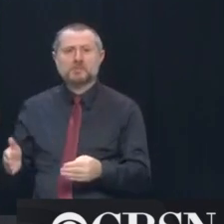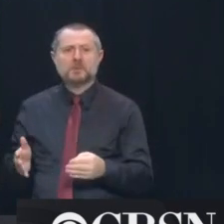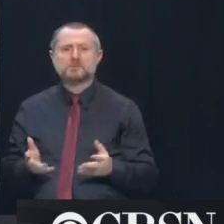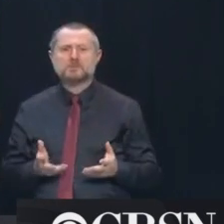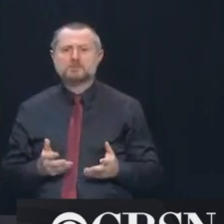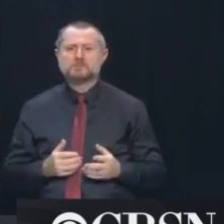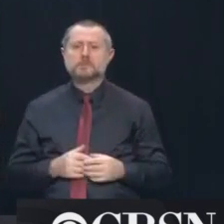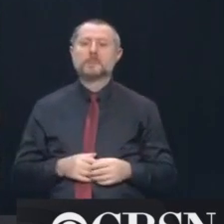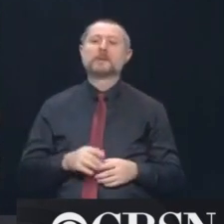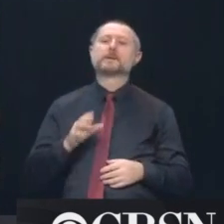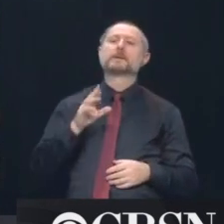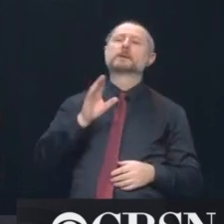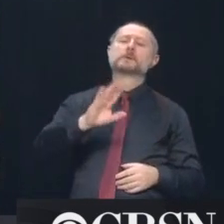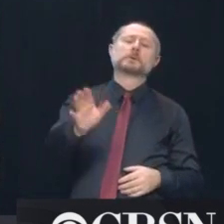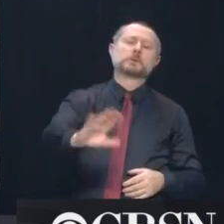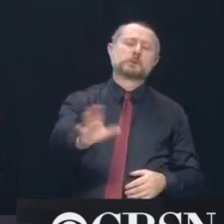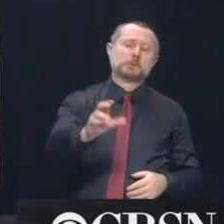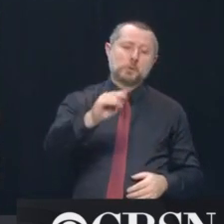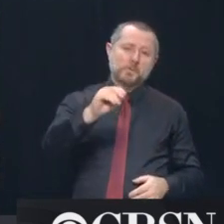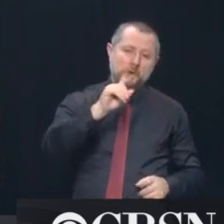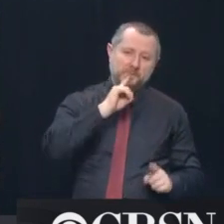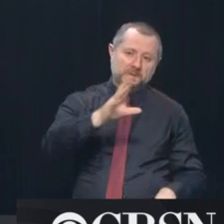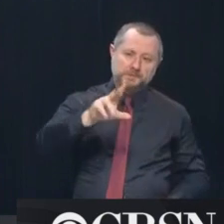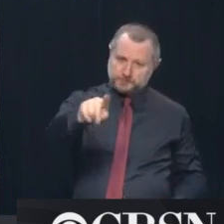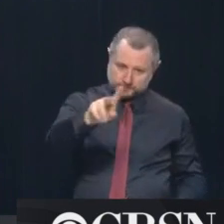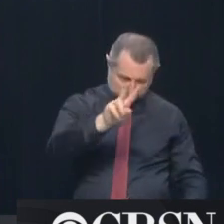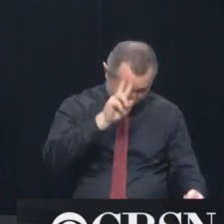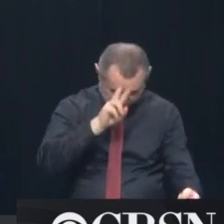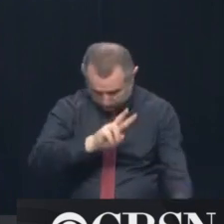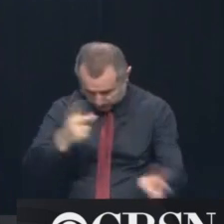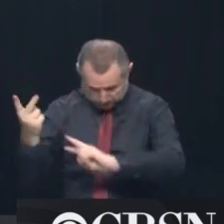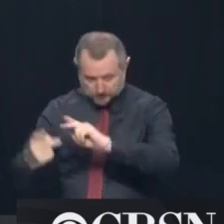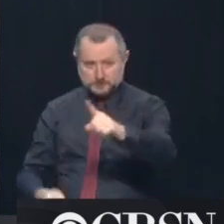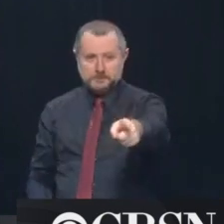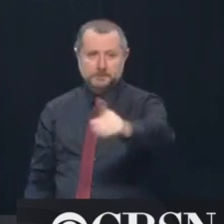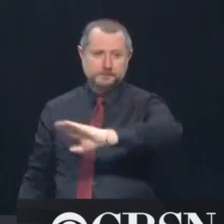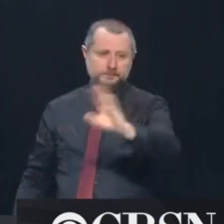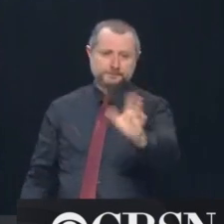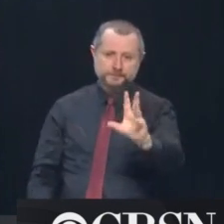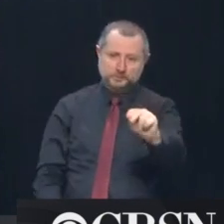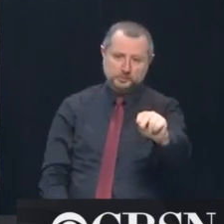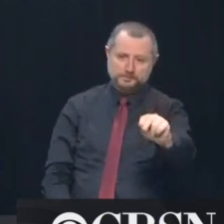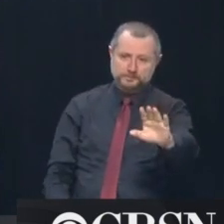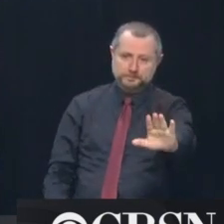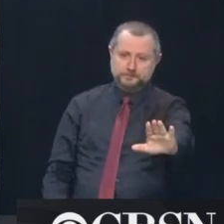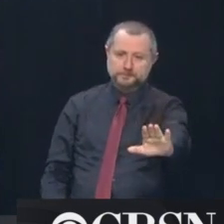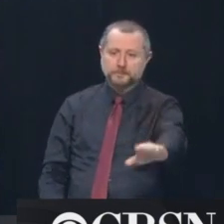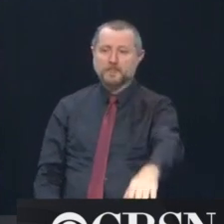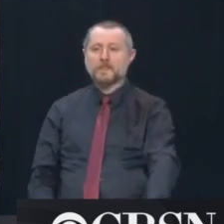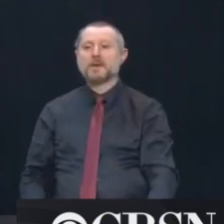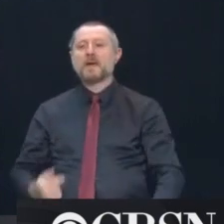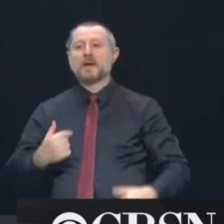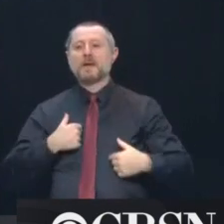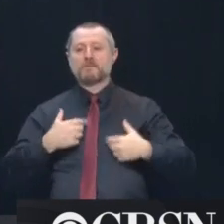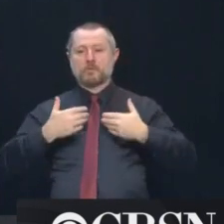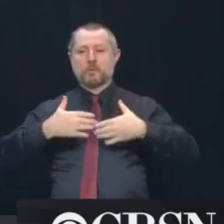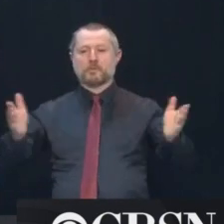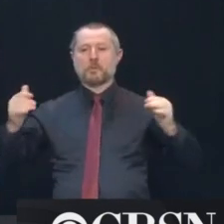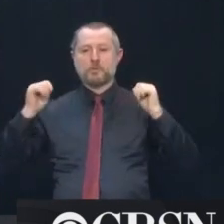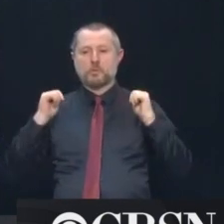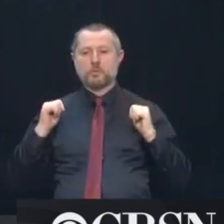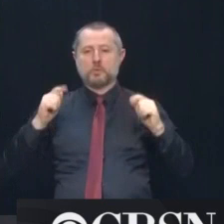No, I think we're disconnected on both facts. There is no citywide